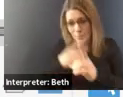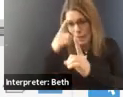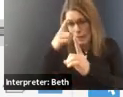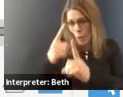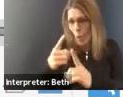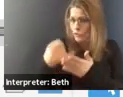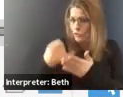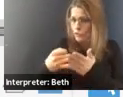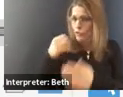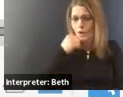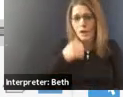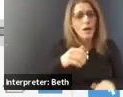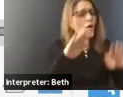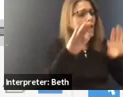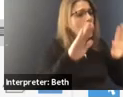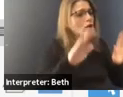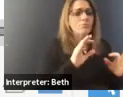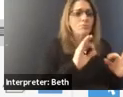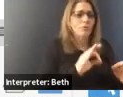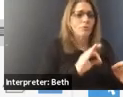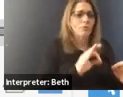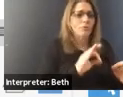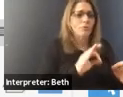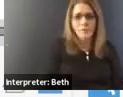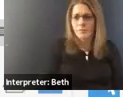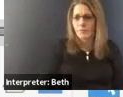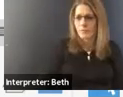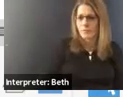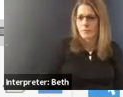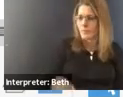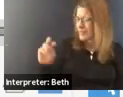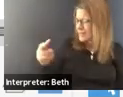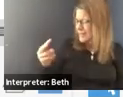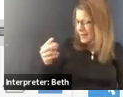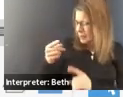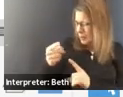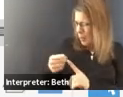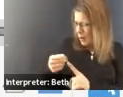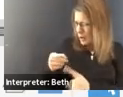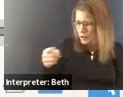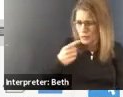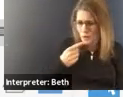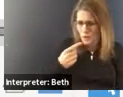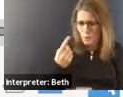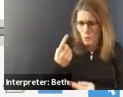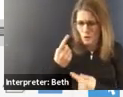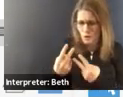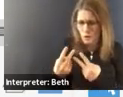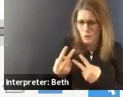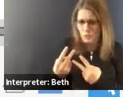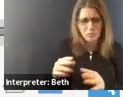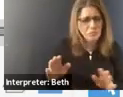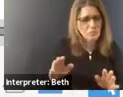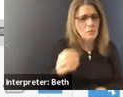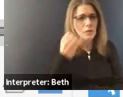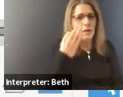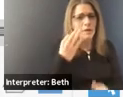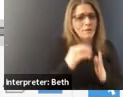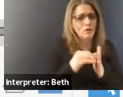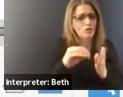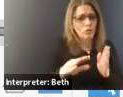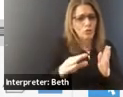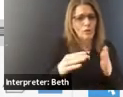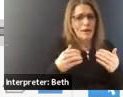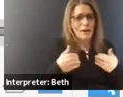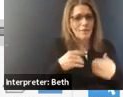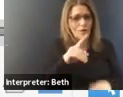Awesome. Perfect. Thank you. Did you have a second point? Or you said there were one and two, or is that the if a student's got a question, I should let them